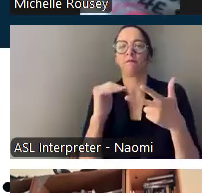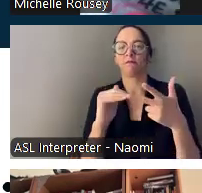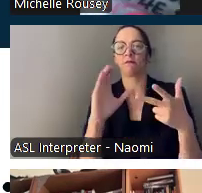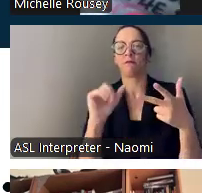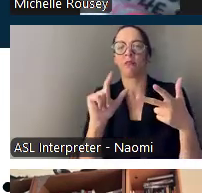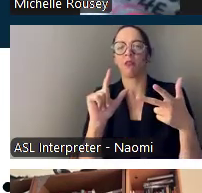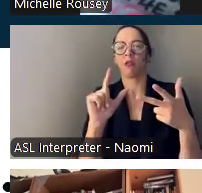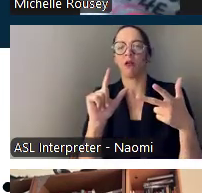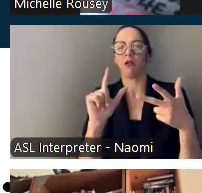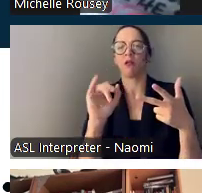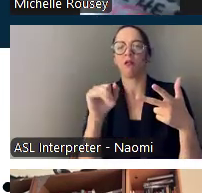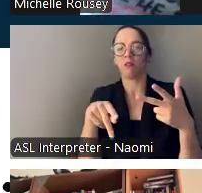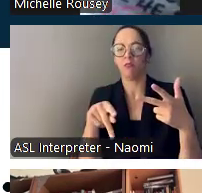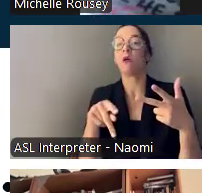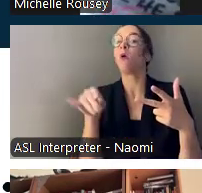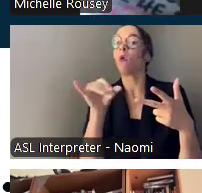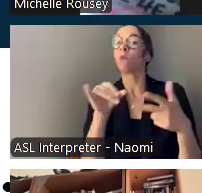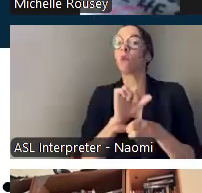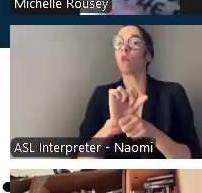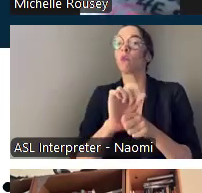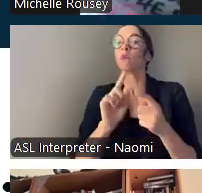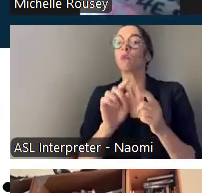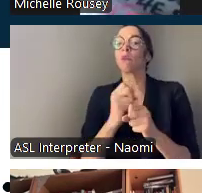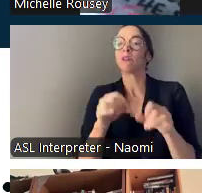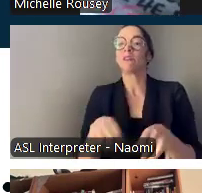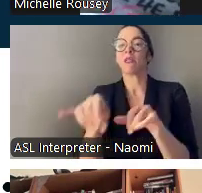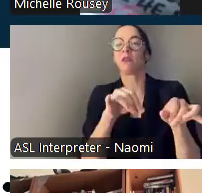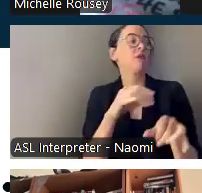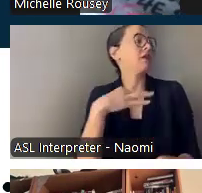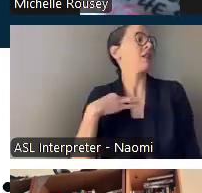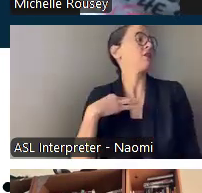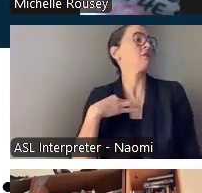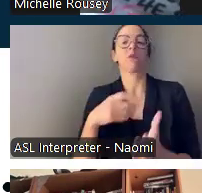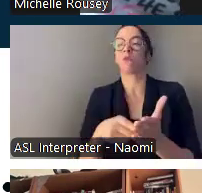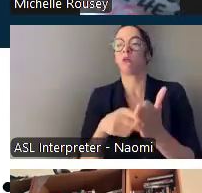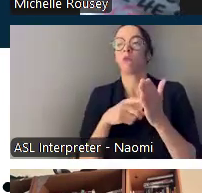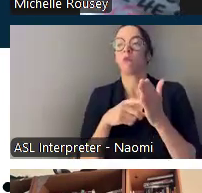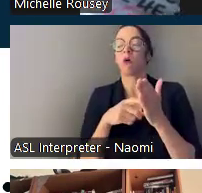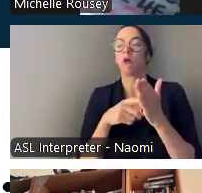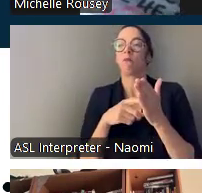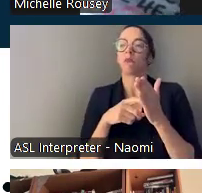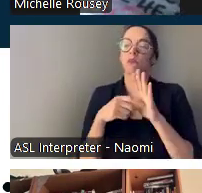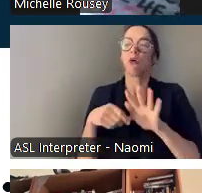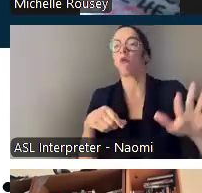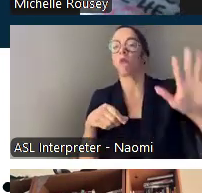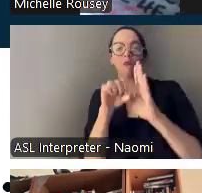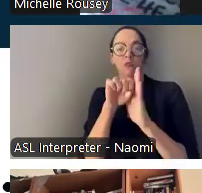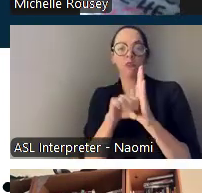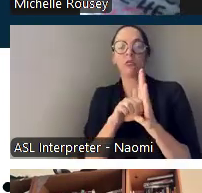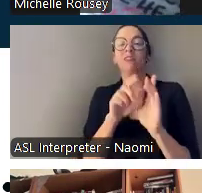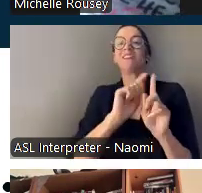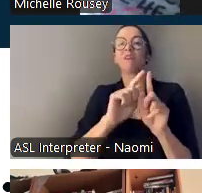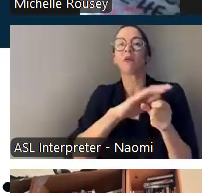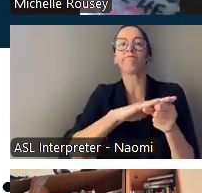working to standardize eligibility requirements across the state, as different jurisdictions have a varying